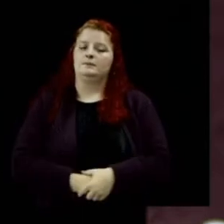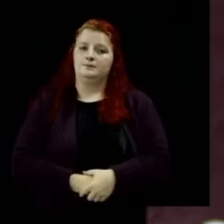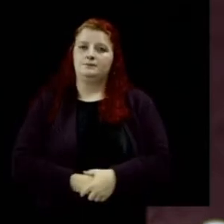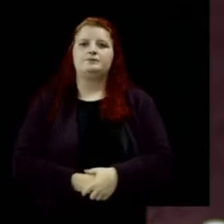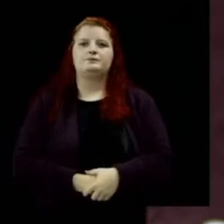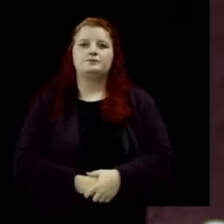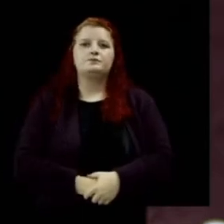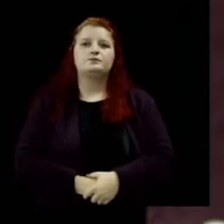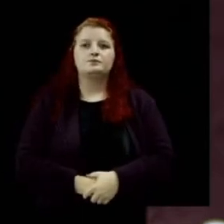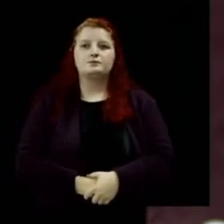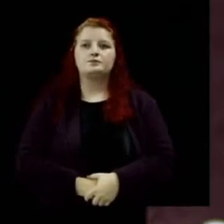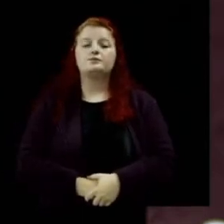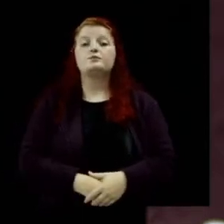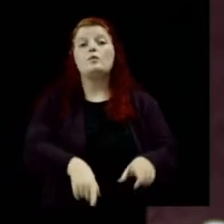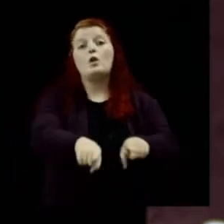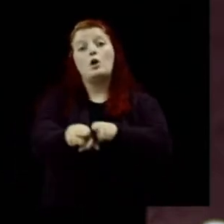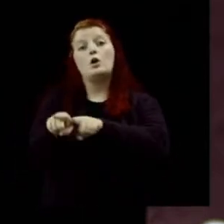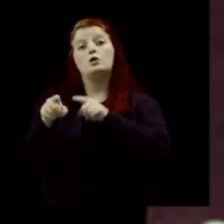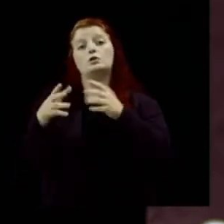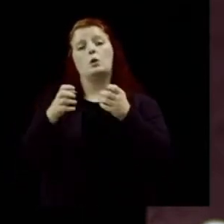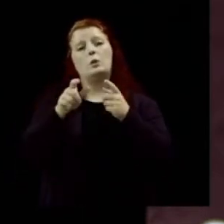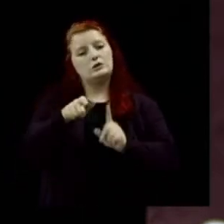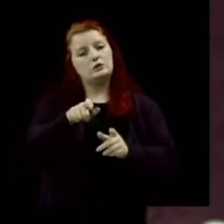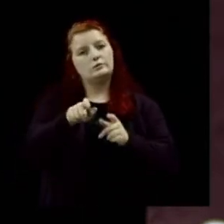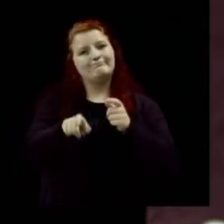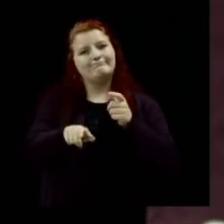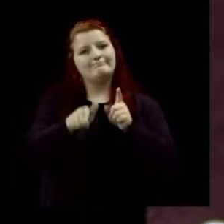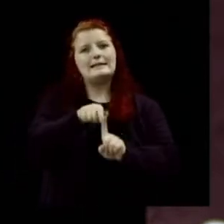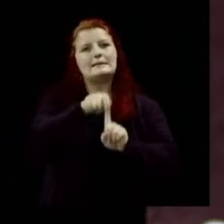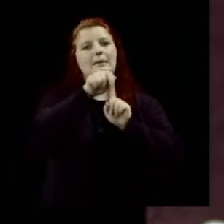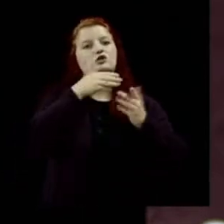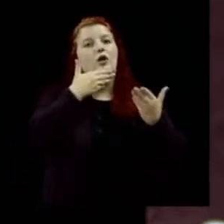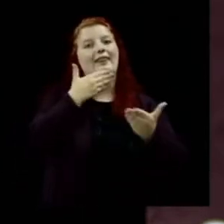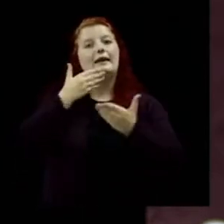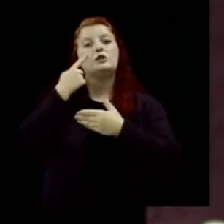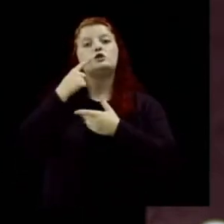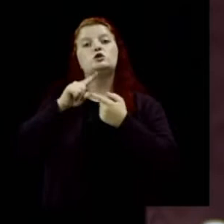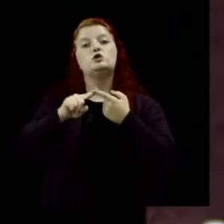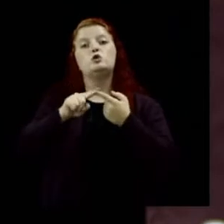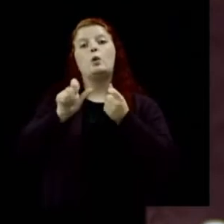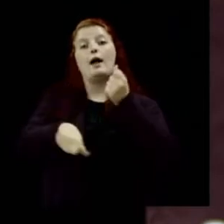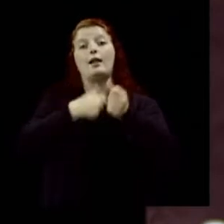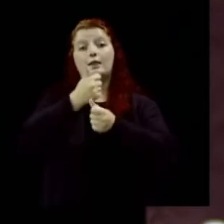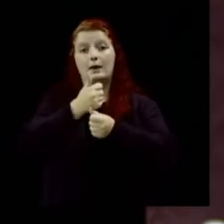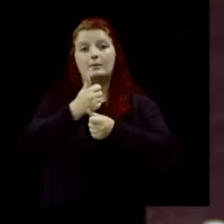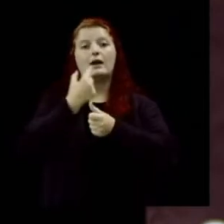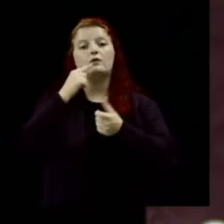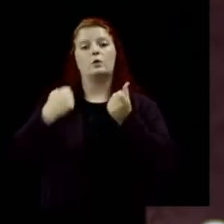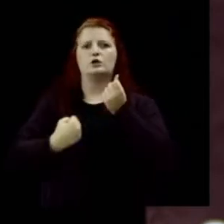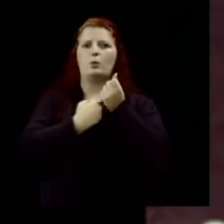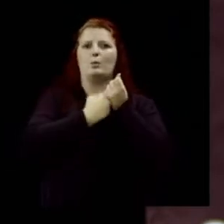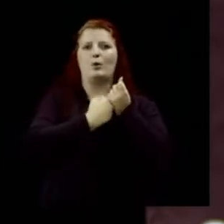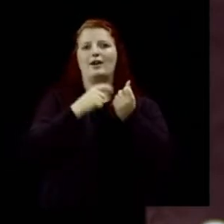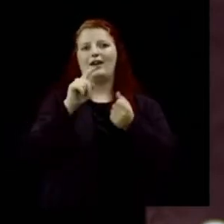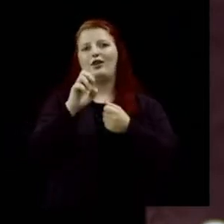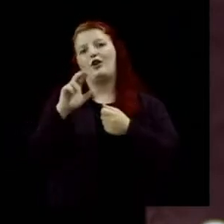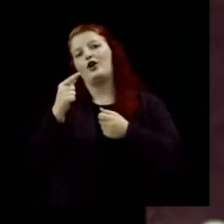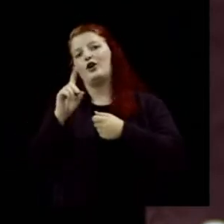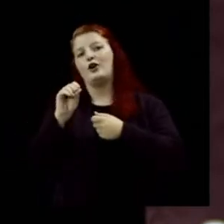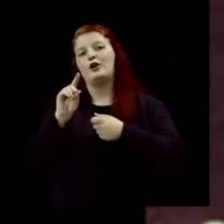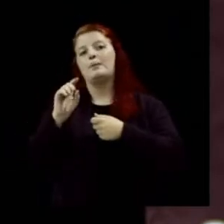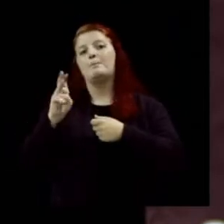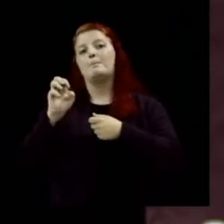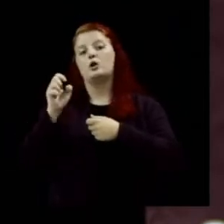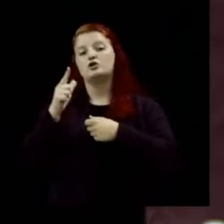I would also like to give special thanks to our alumni for supporting Thurgood Marshall School of Law and this great